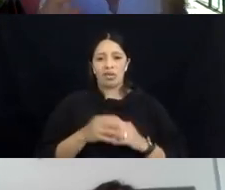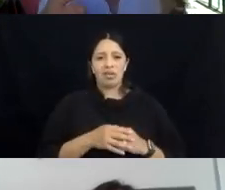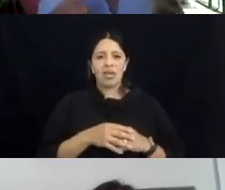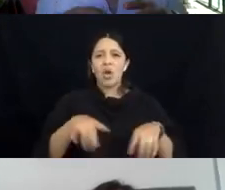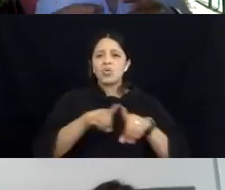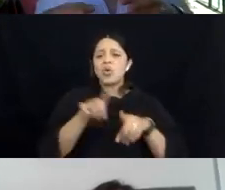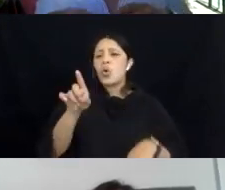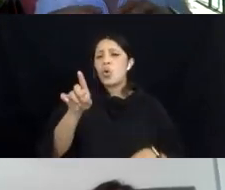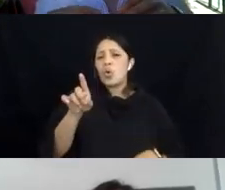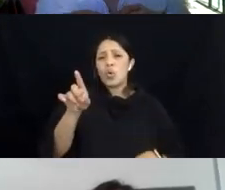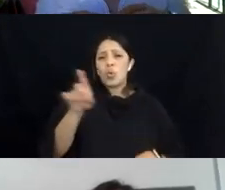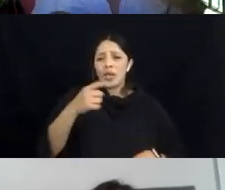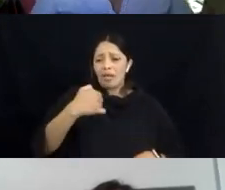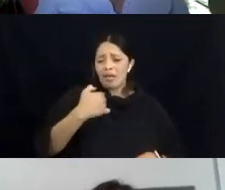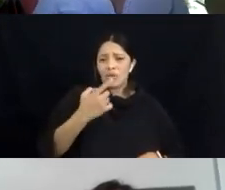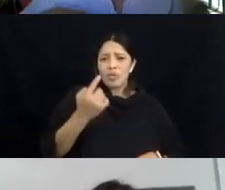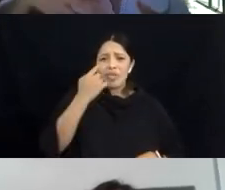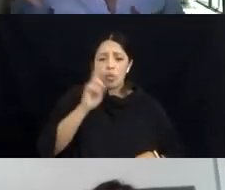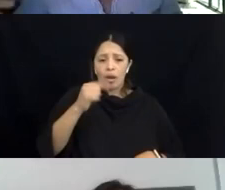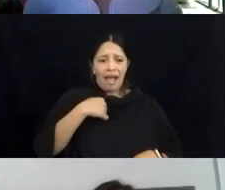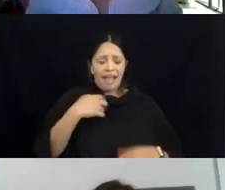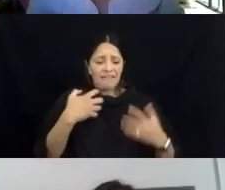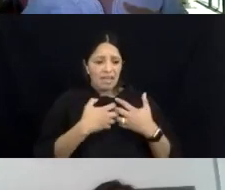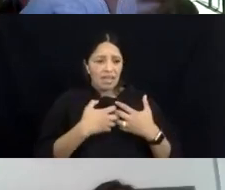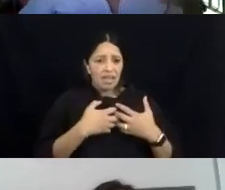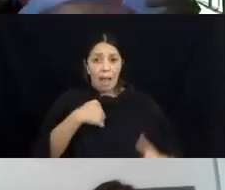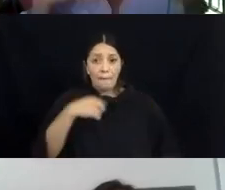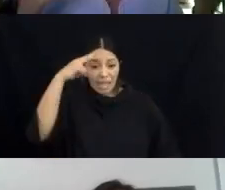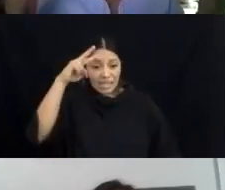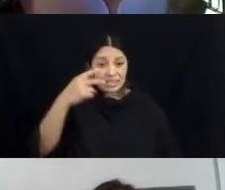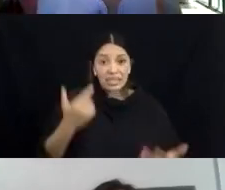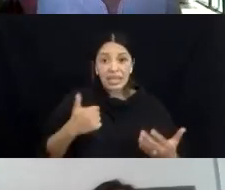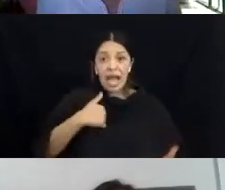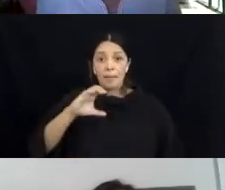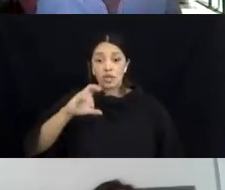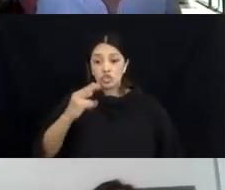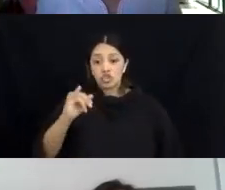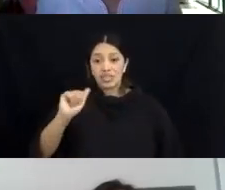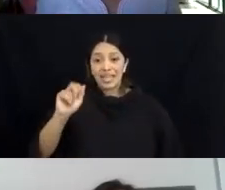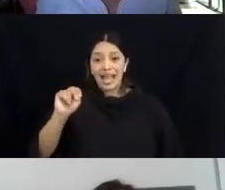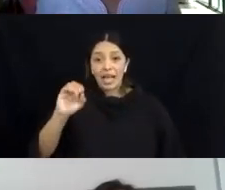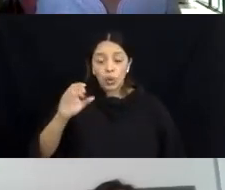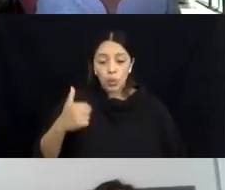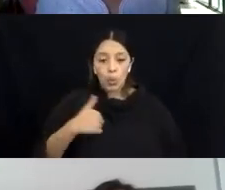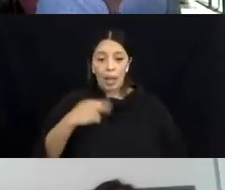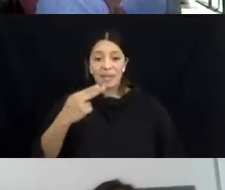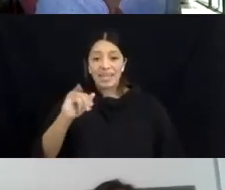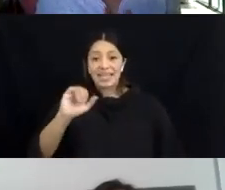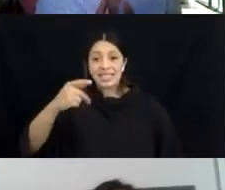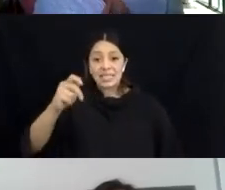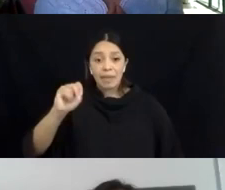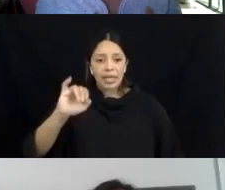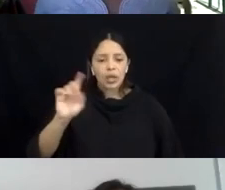fit in when really, oh, are they Mexican? You know, are they Chicano? You know, I mean, it's just, I think that's where you see the